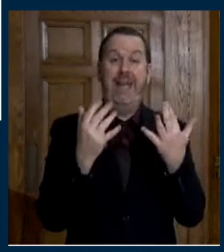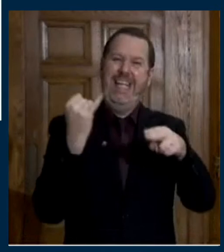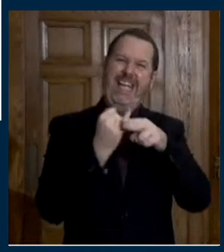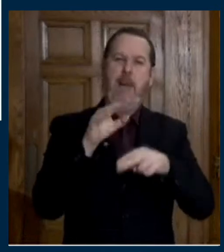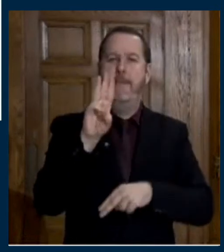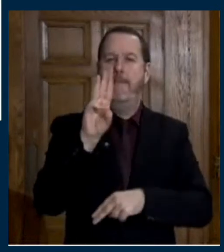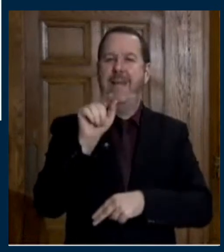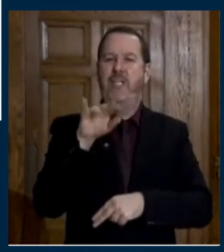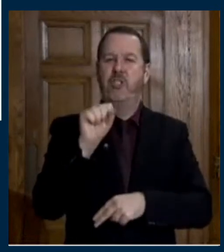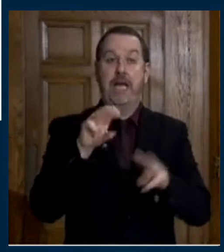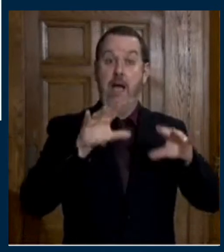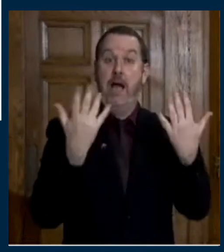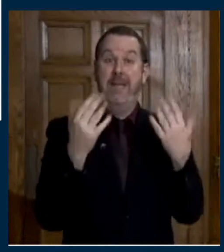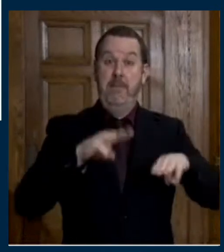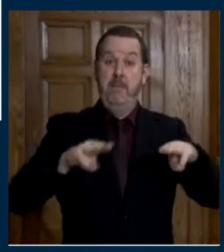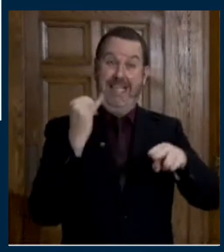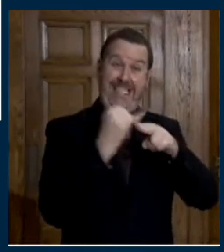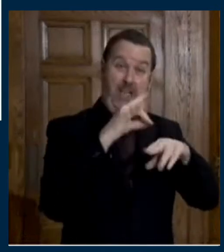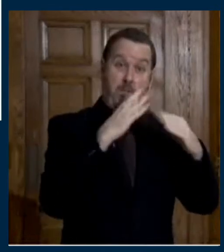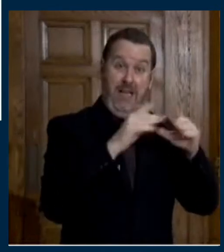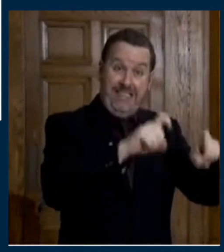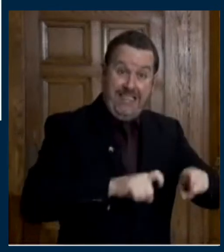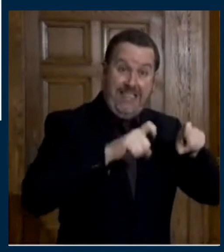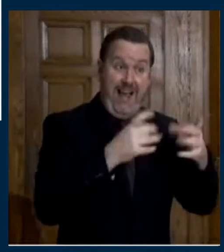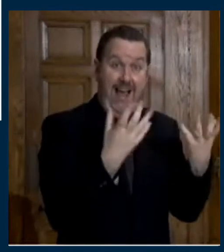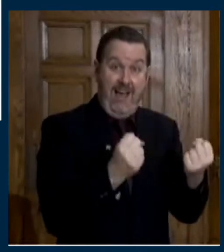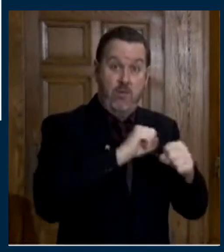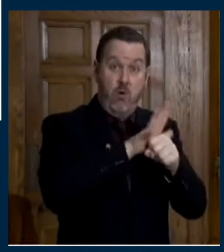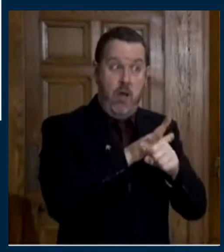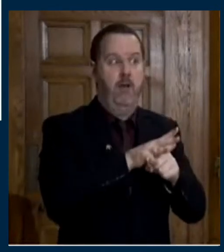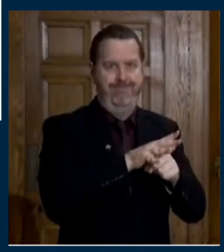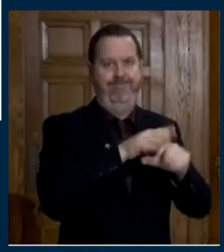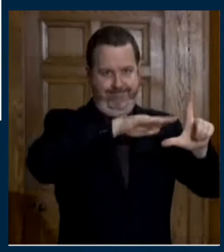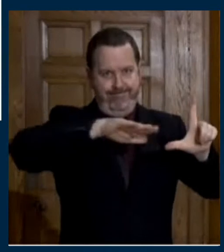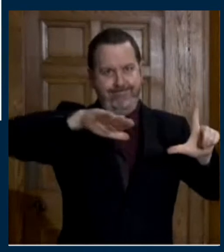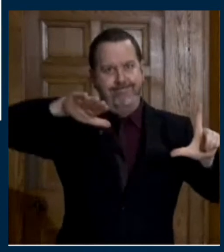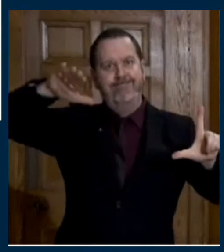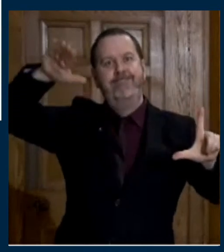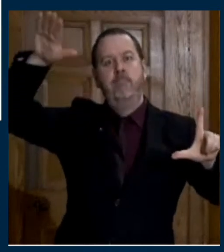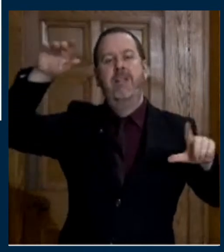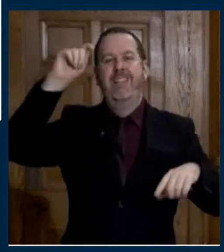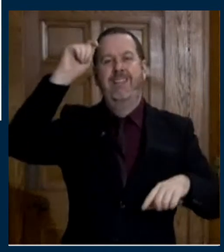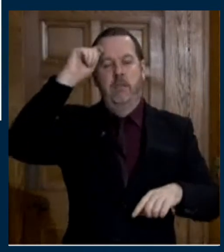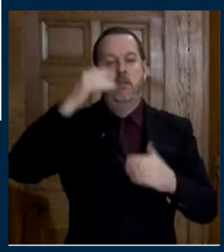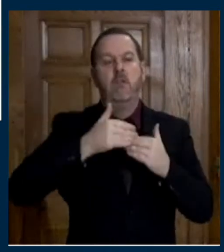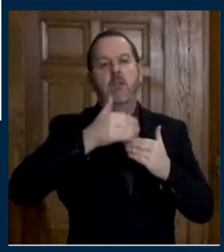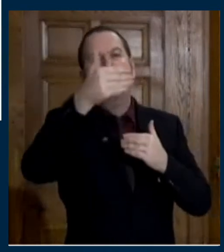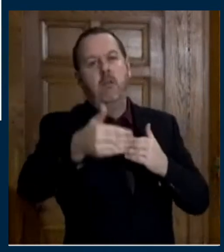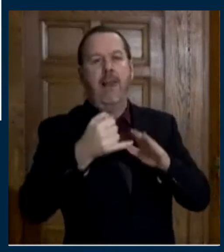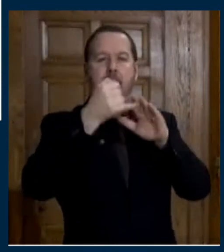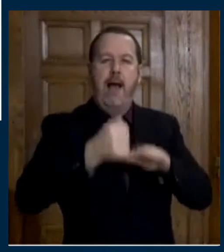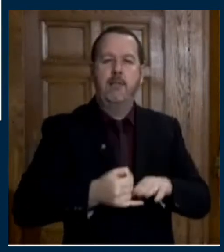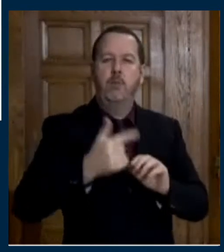our hospitals. That will not peak, I think, until sometime in the last 2 weeks in January, so